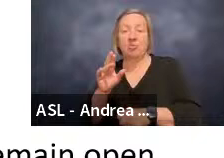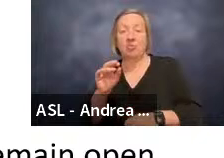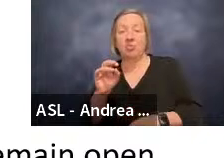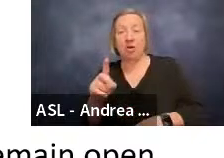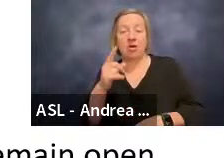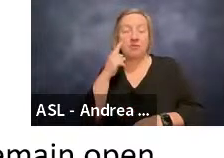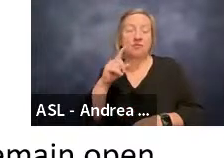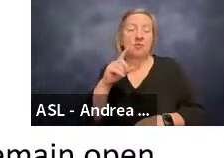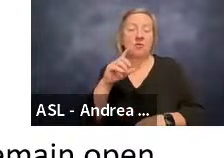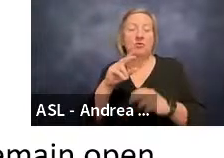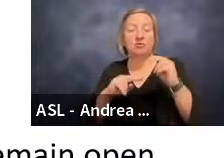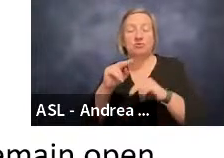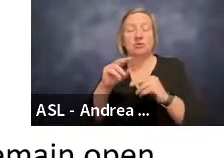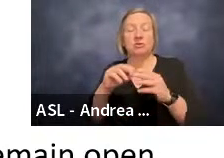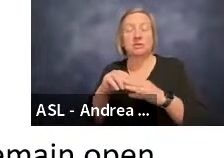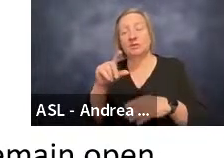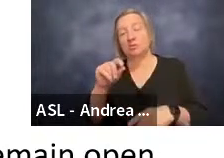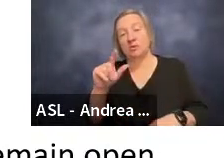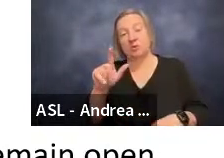2029,